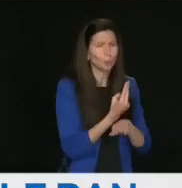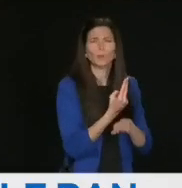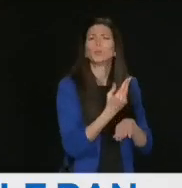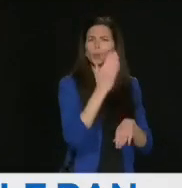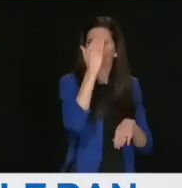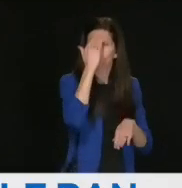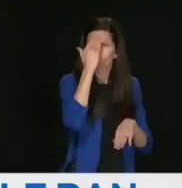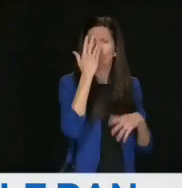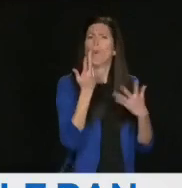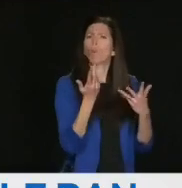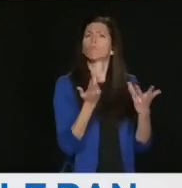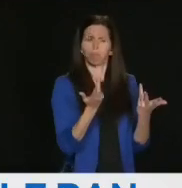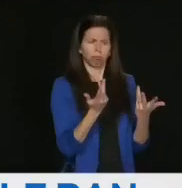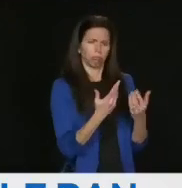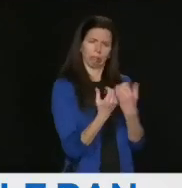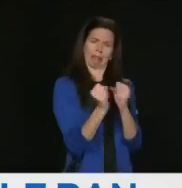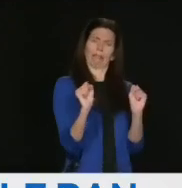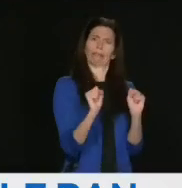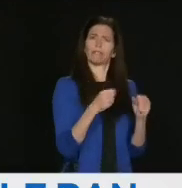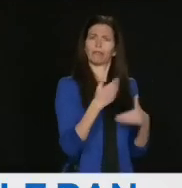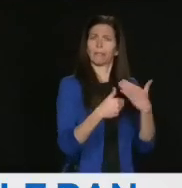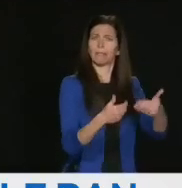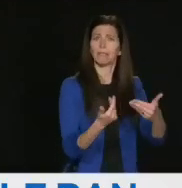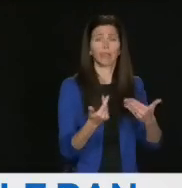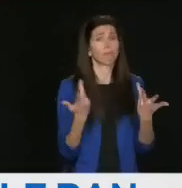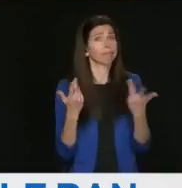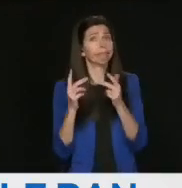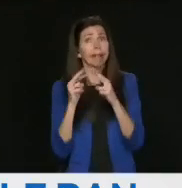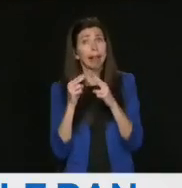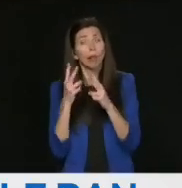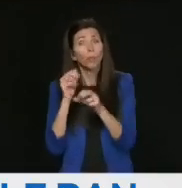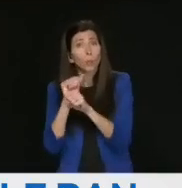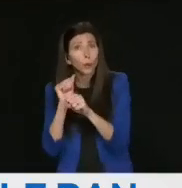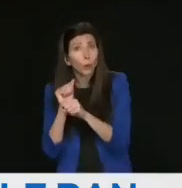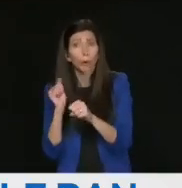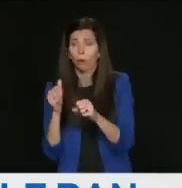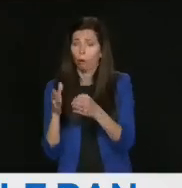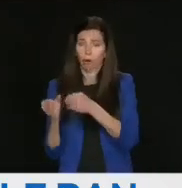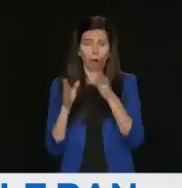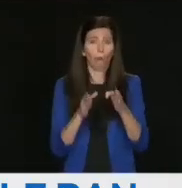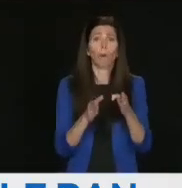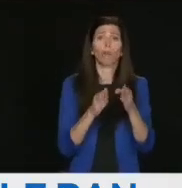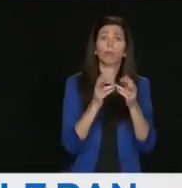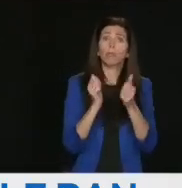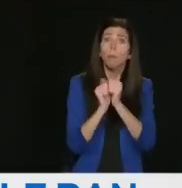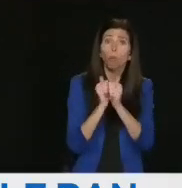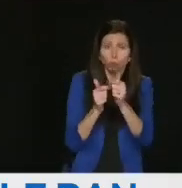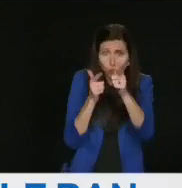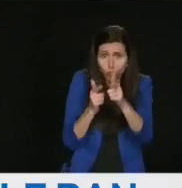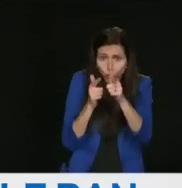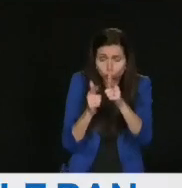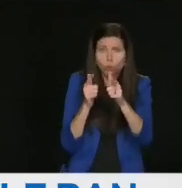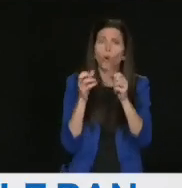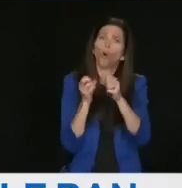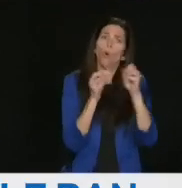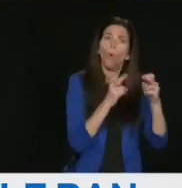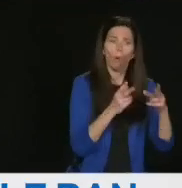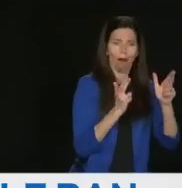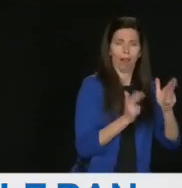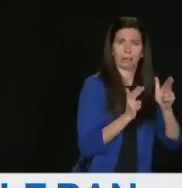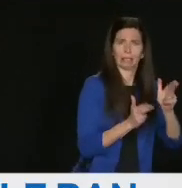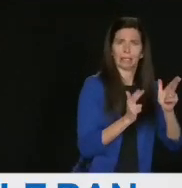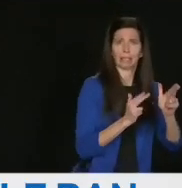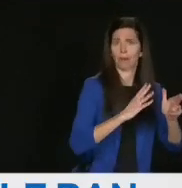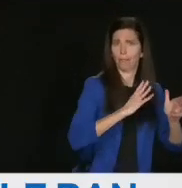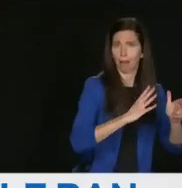for work, sport shooting, for collecting, or for hunting. But you don't need an AR-15 to bring down